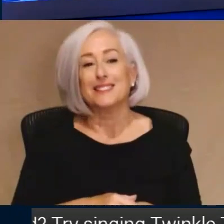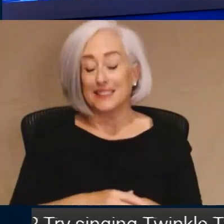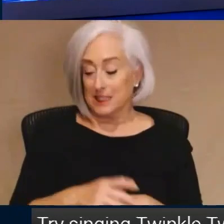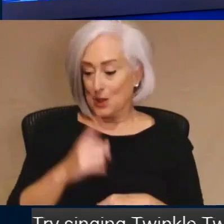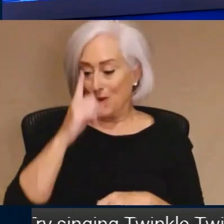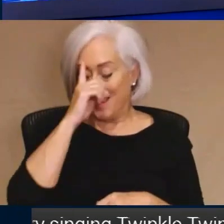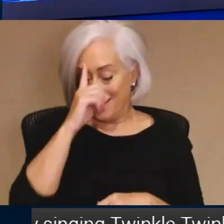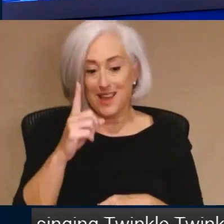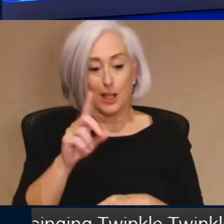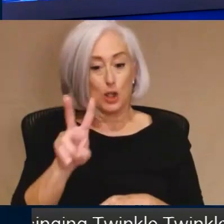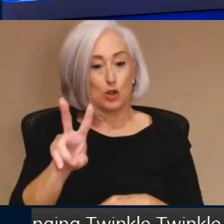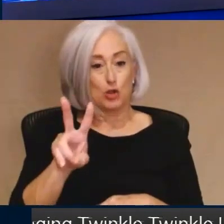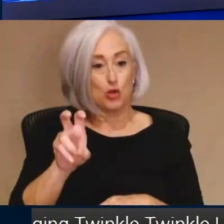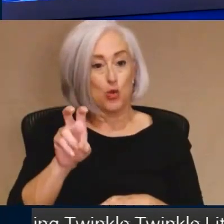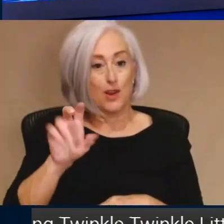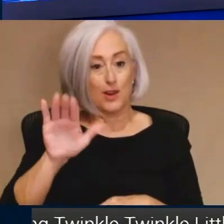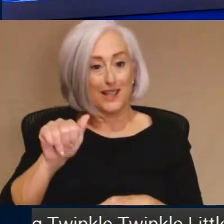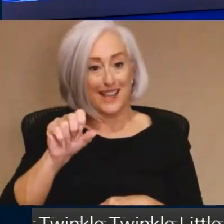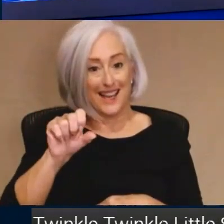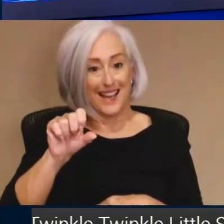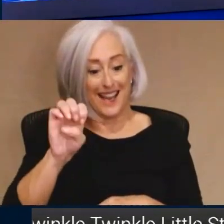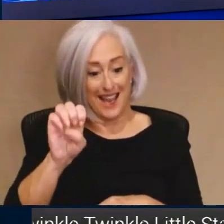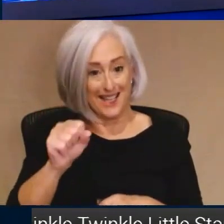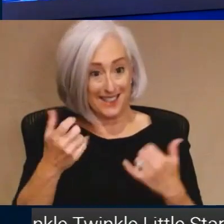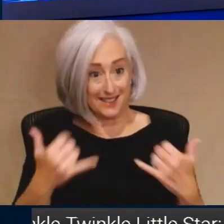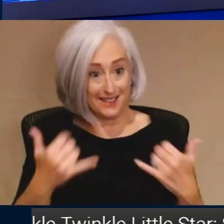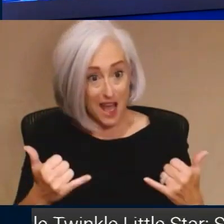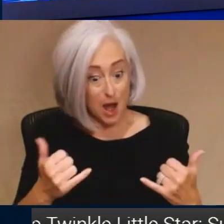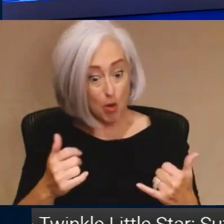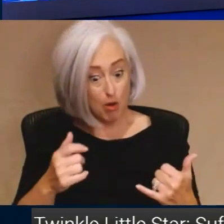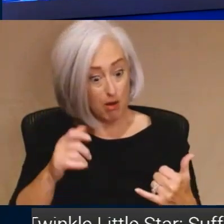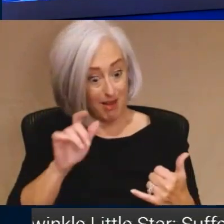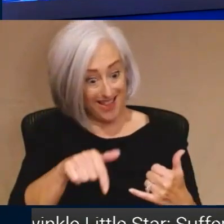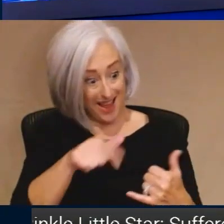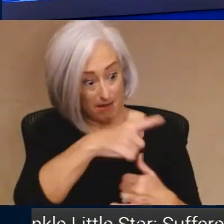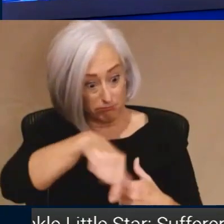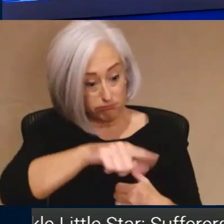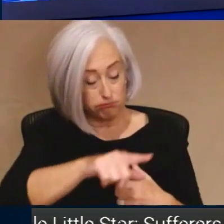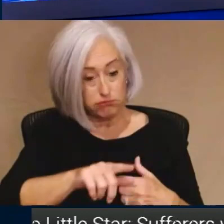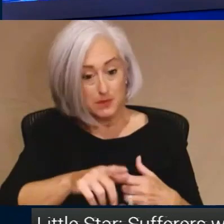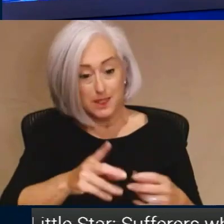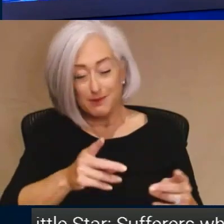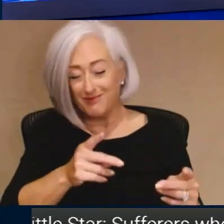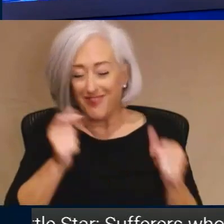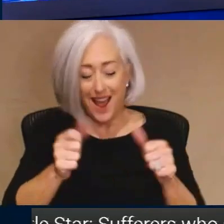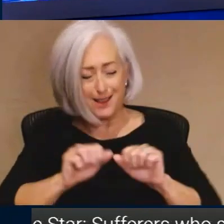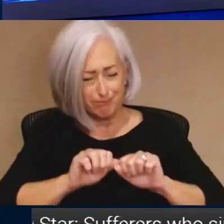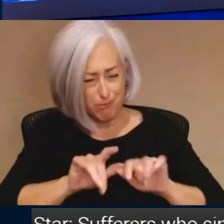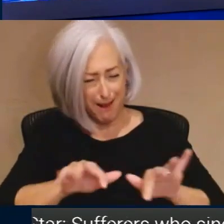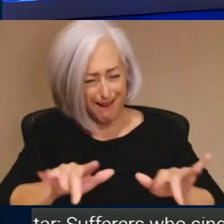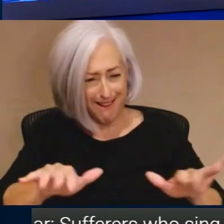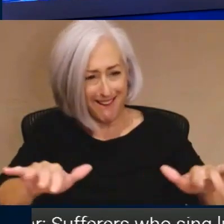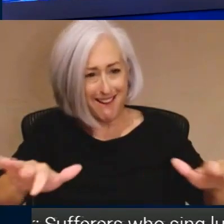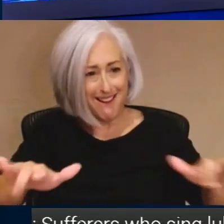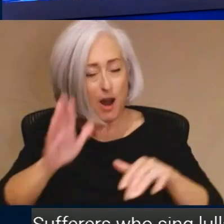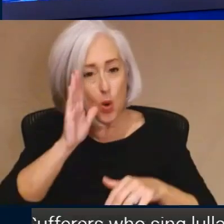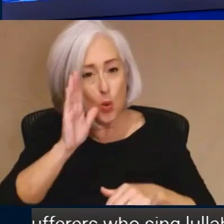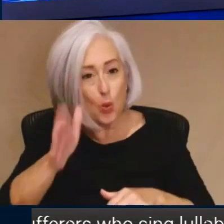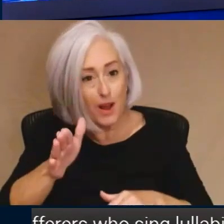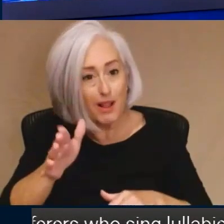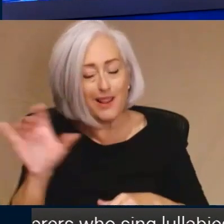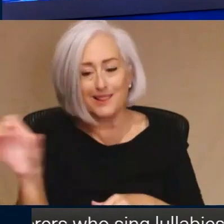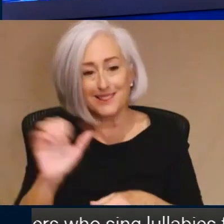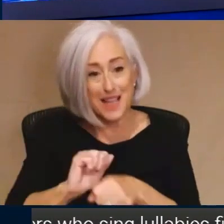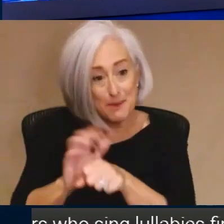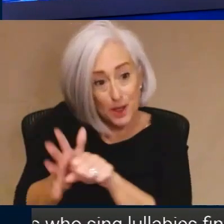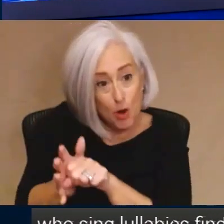but does it spread fast in that small age group? But we know that they're not always practicing the right infection. Yes,